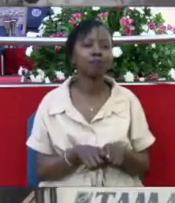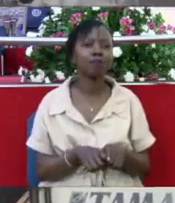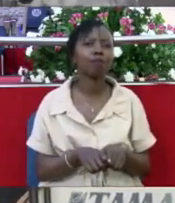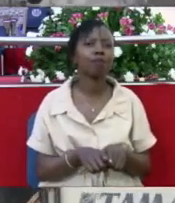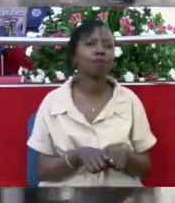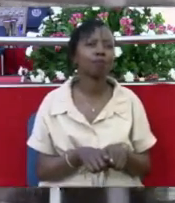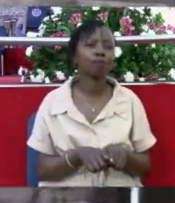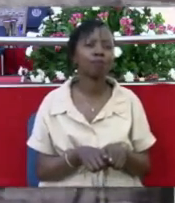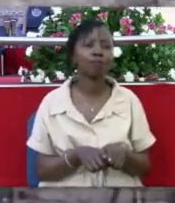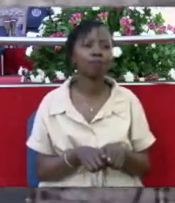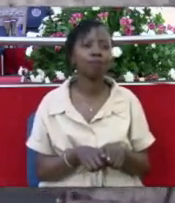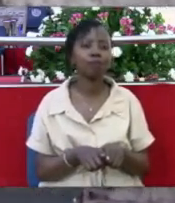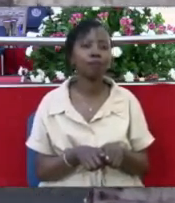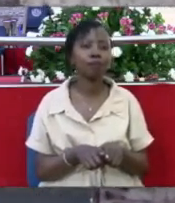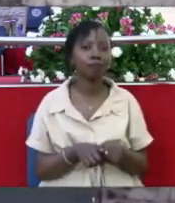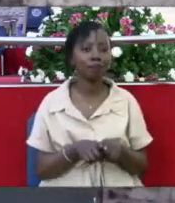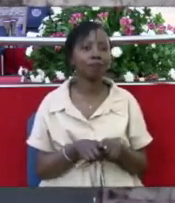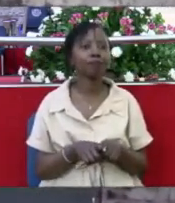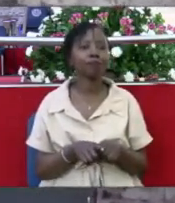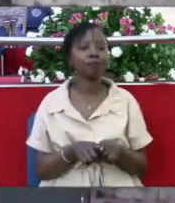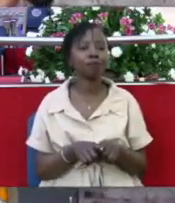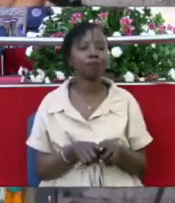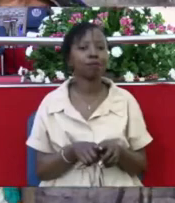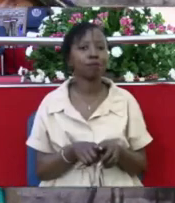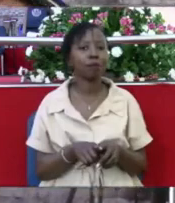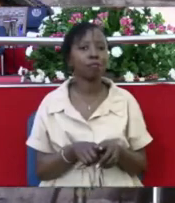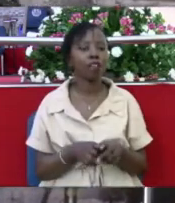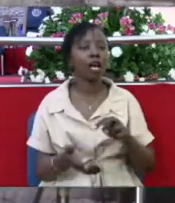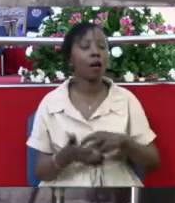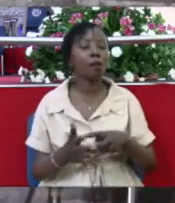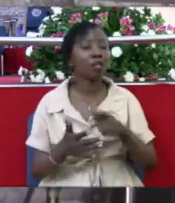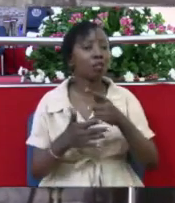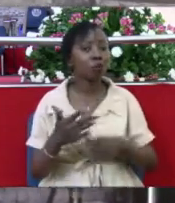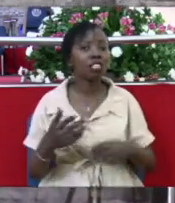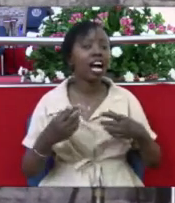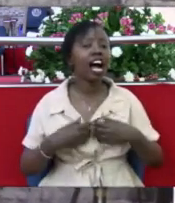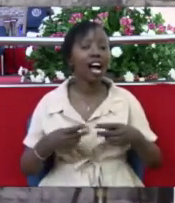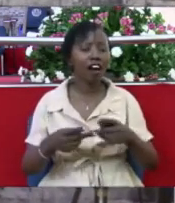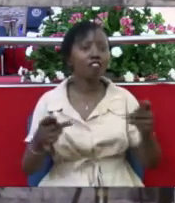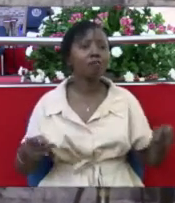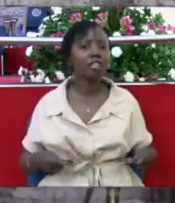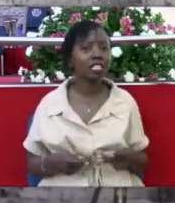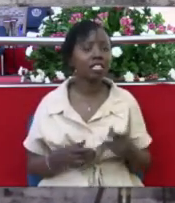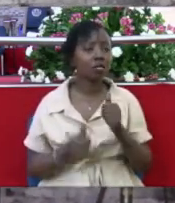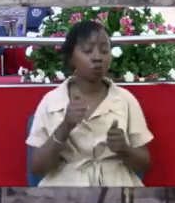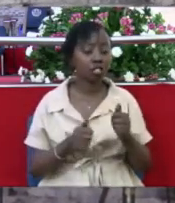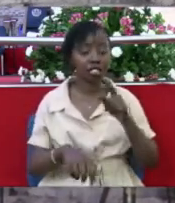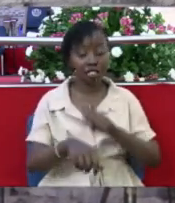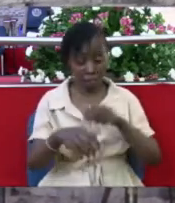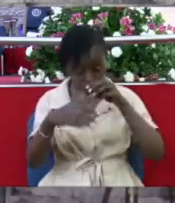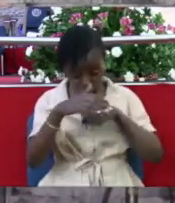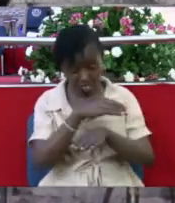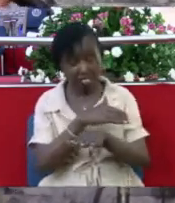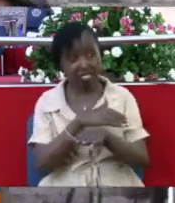ma plus. Yaani kuongeza kuongeza hadi kuongeza. It will mean there are spaces we have to go into. Inamaanisha kuna mahali